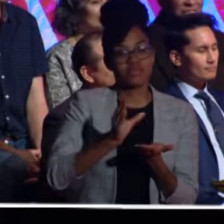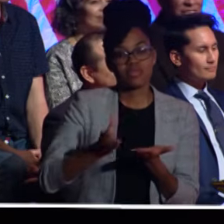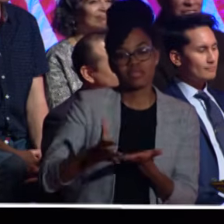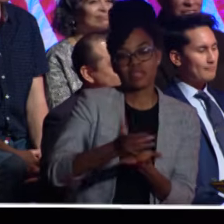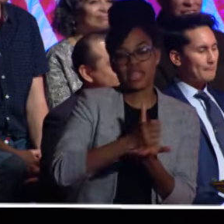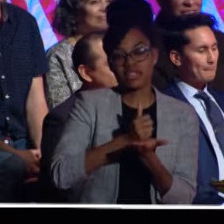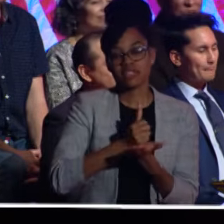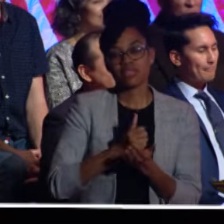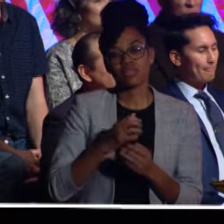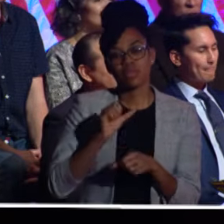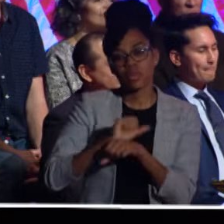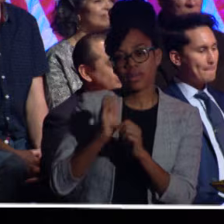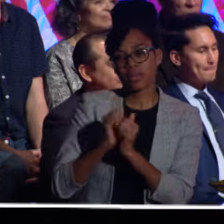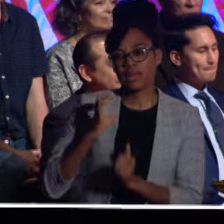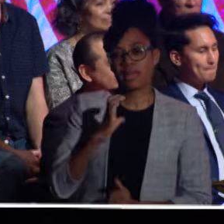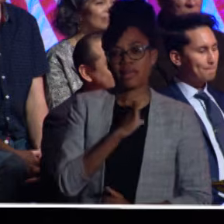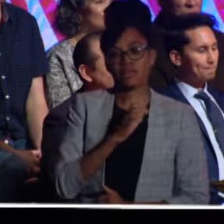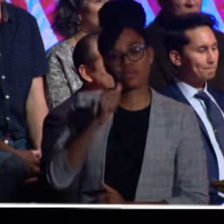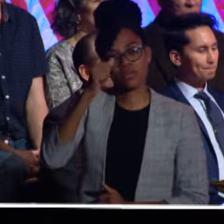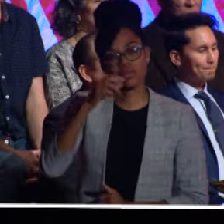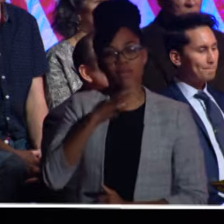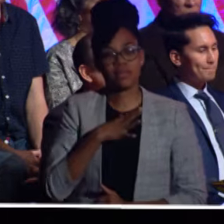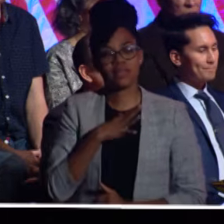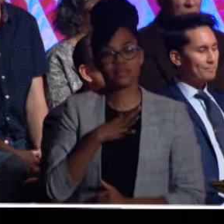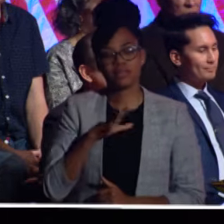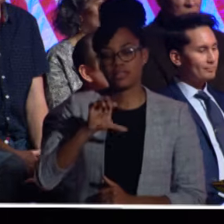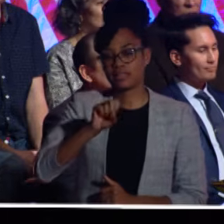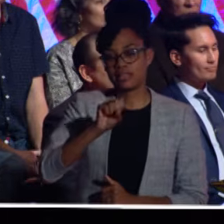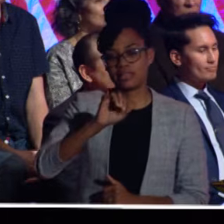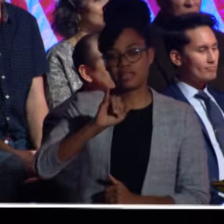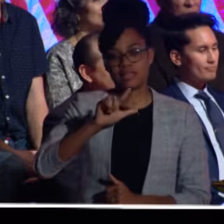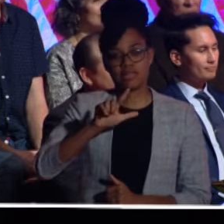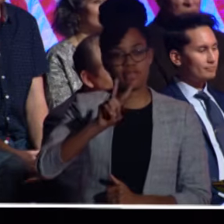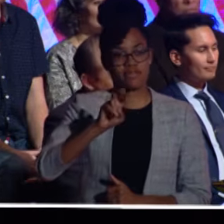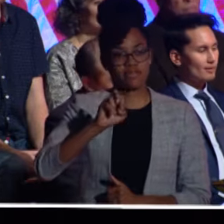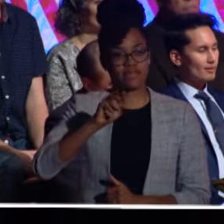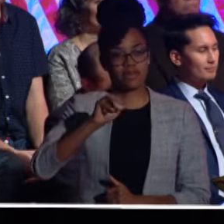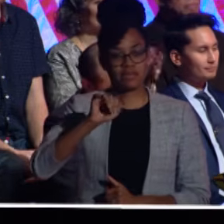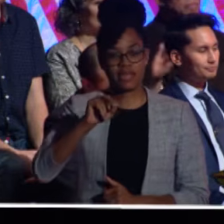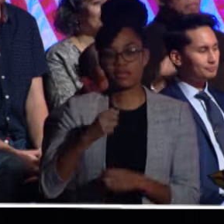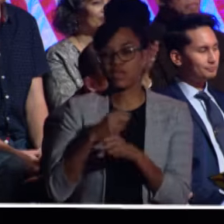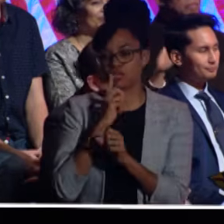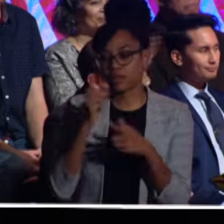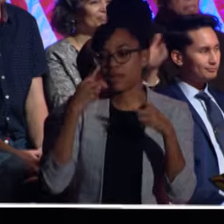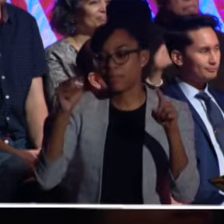Silverman to make sure this gets done in this budget season.